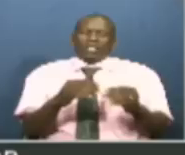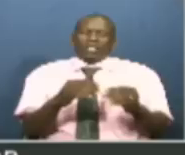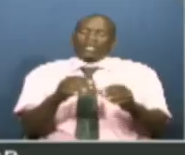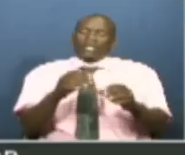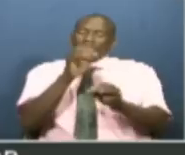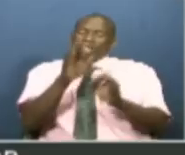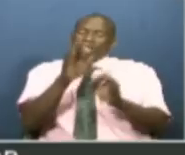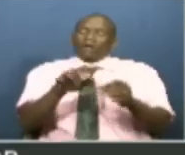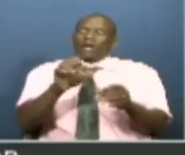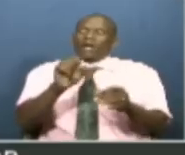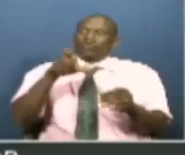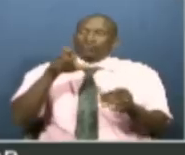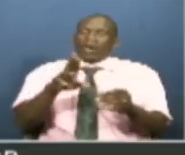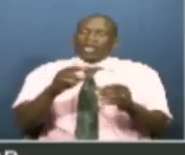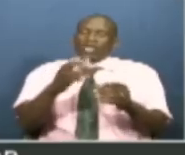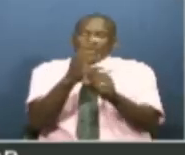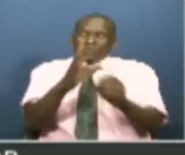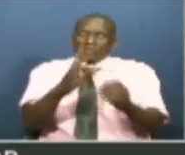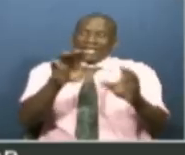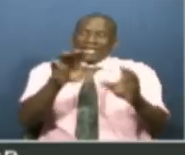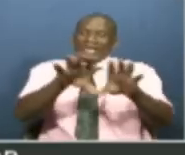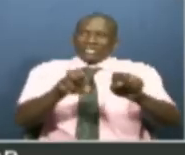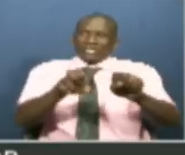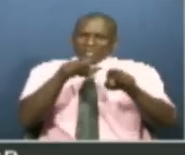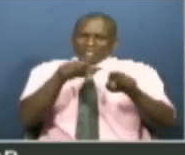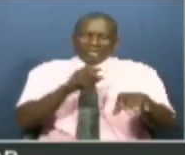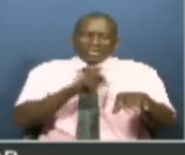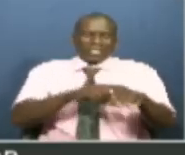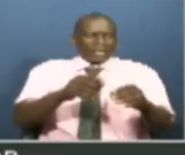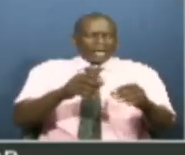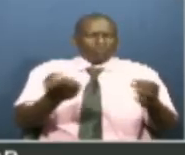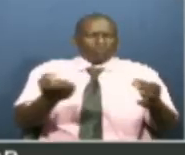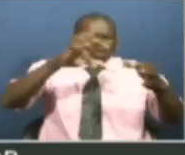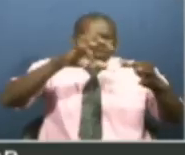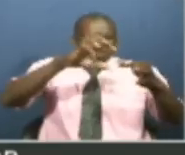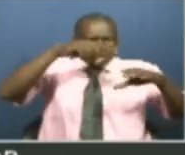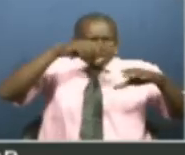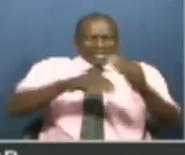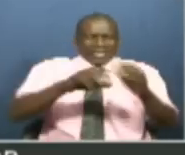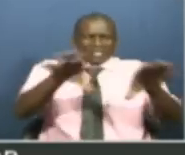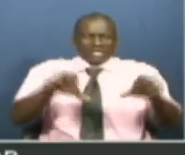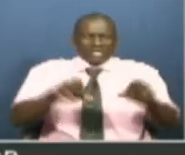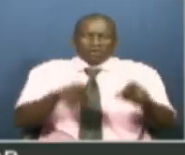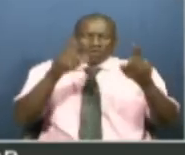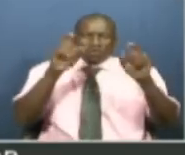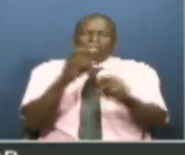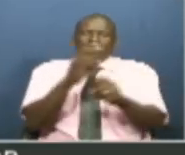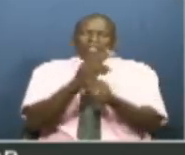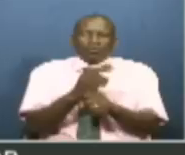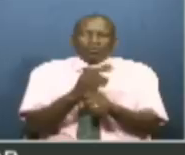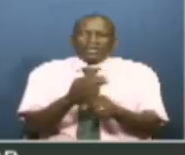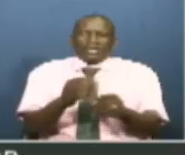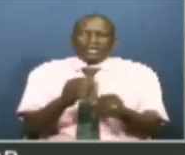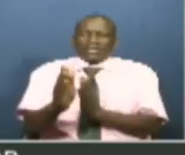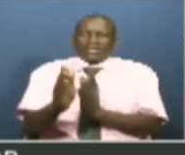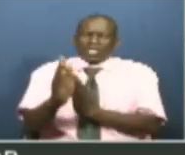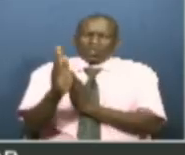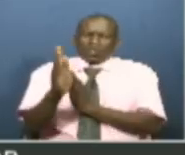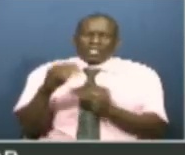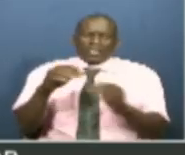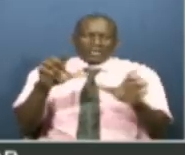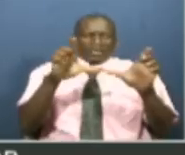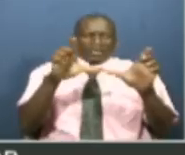a system, when you sign in, you have to sign in using a security